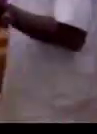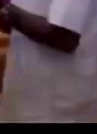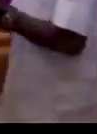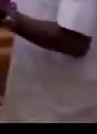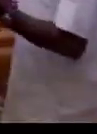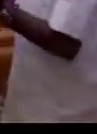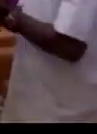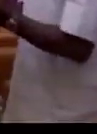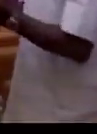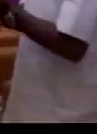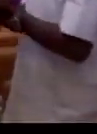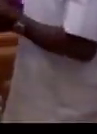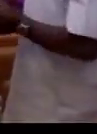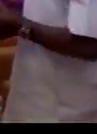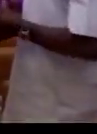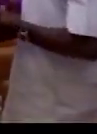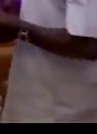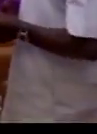Praise.